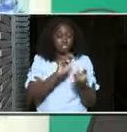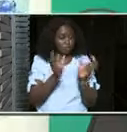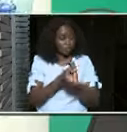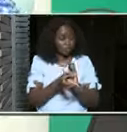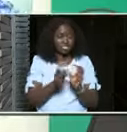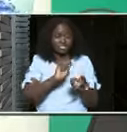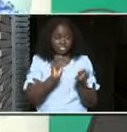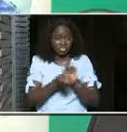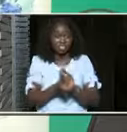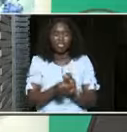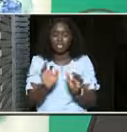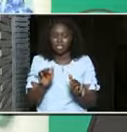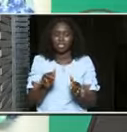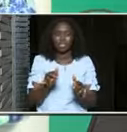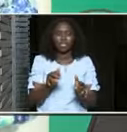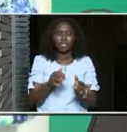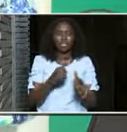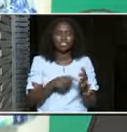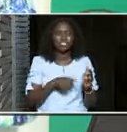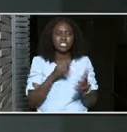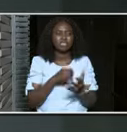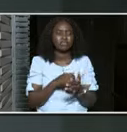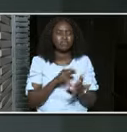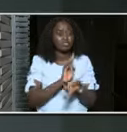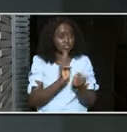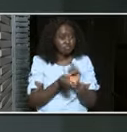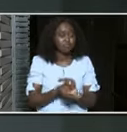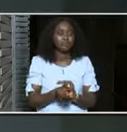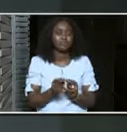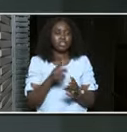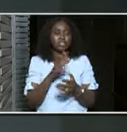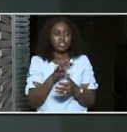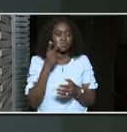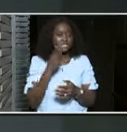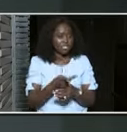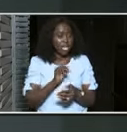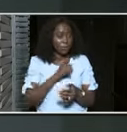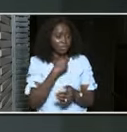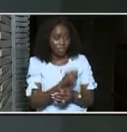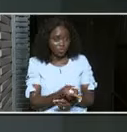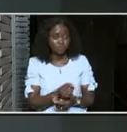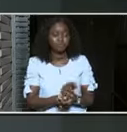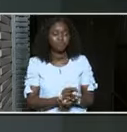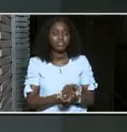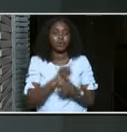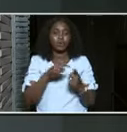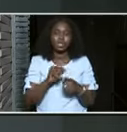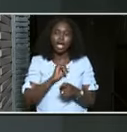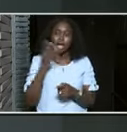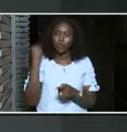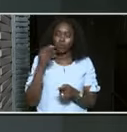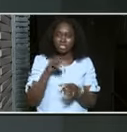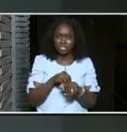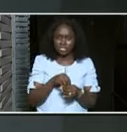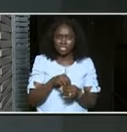means very different to so many people. Yeah, but listen, you see, look, I will tell you, when I was in the